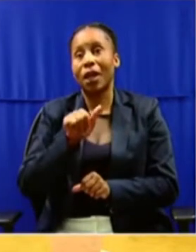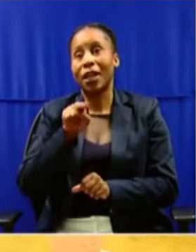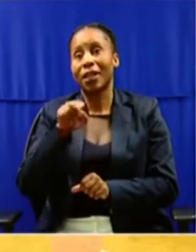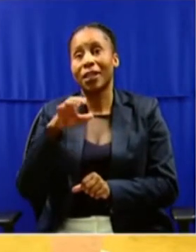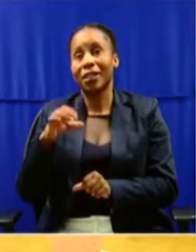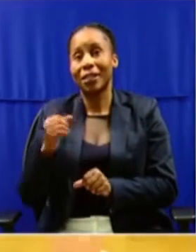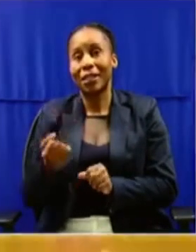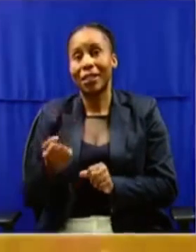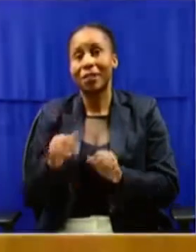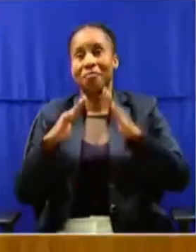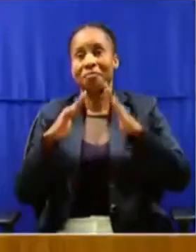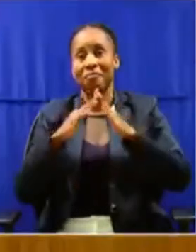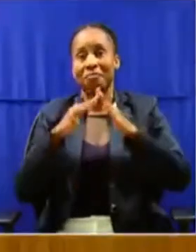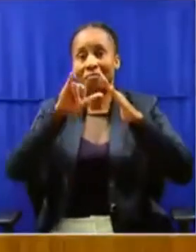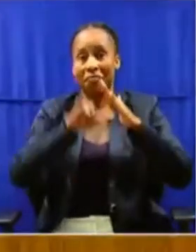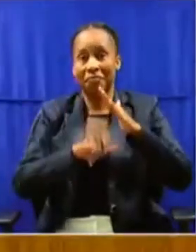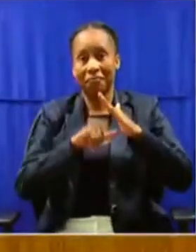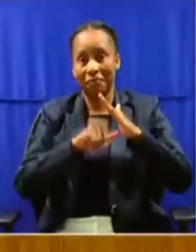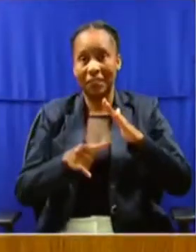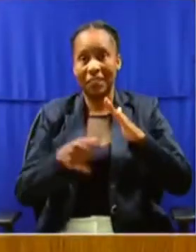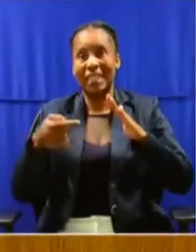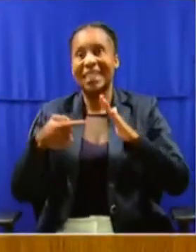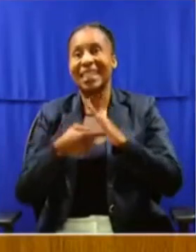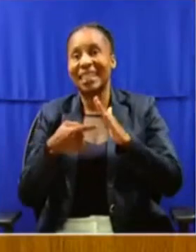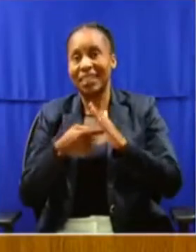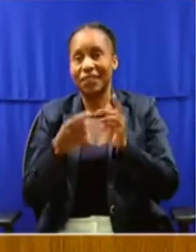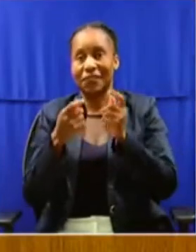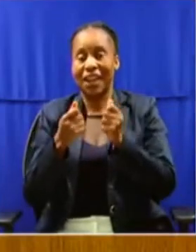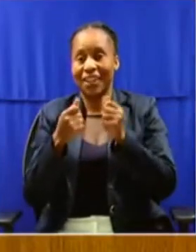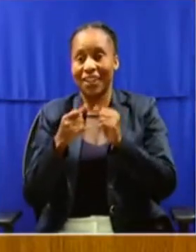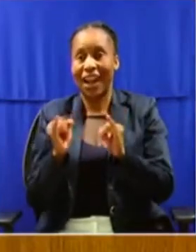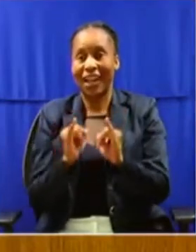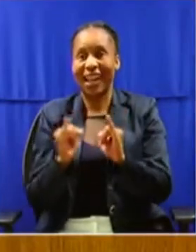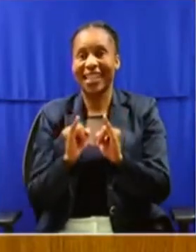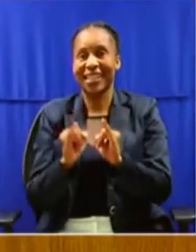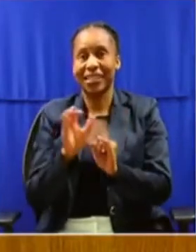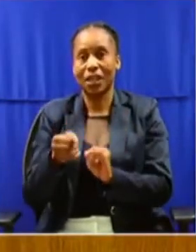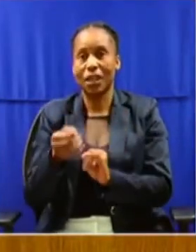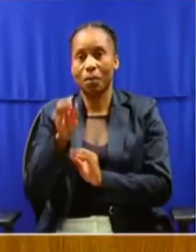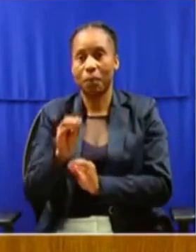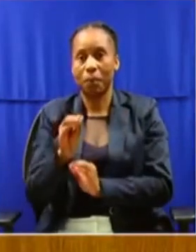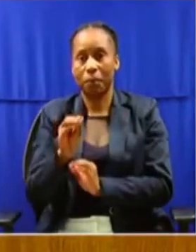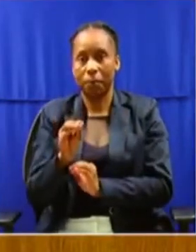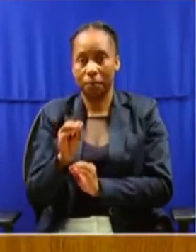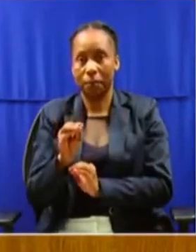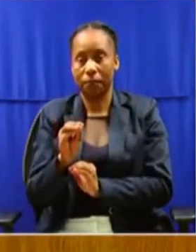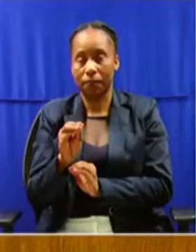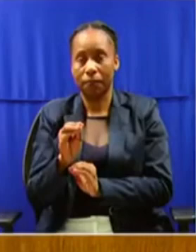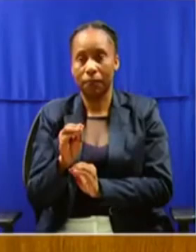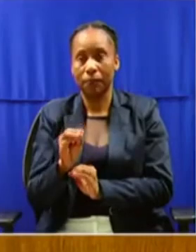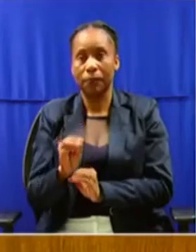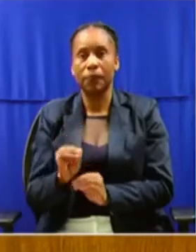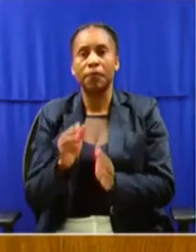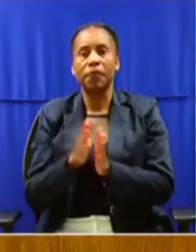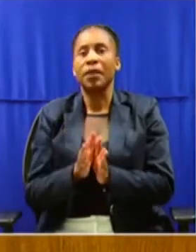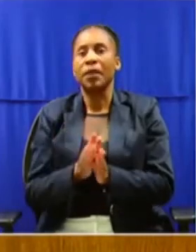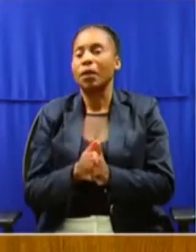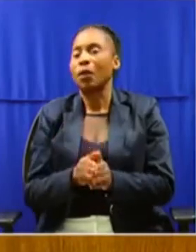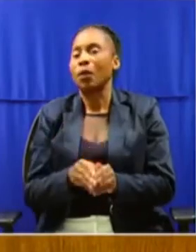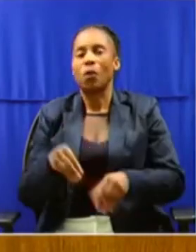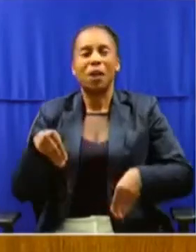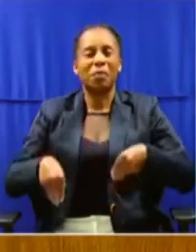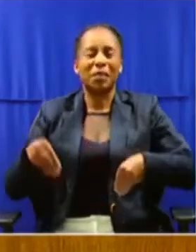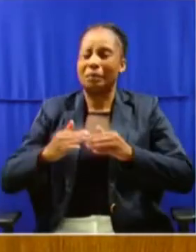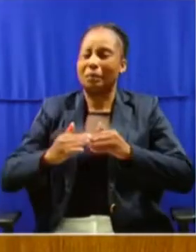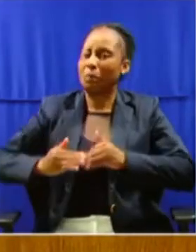Africa's financial situation could only be described as precarious. Unemployment and poverty were at record highs, corruption was